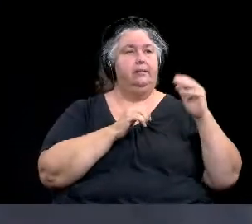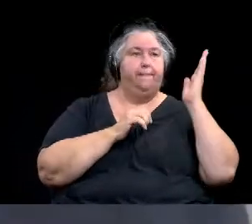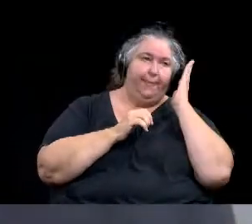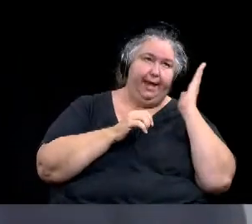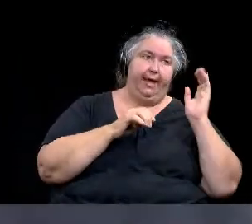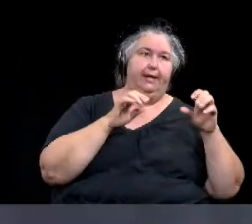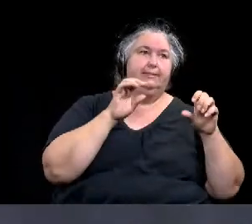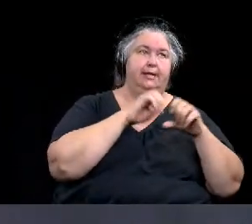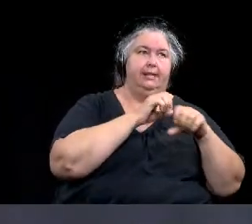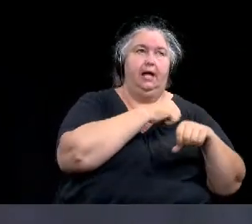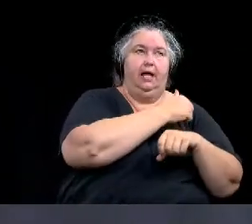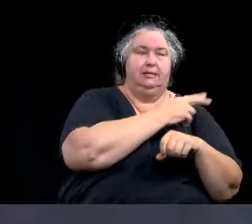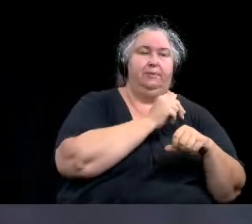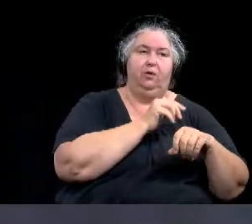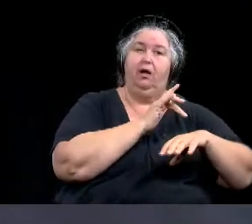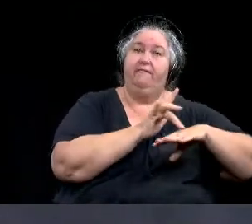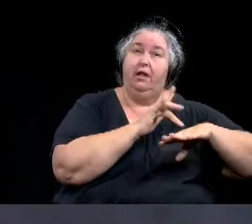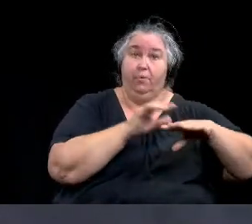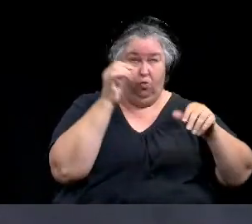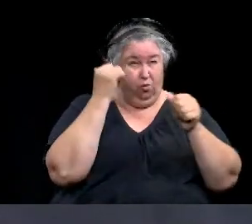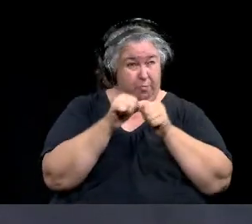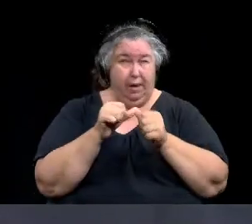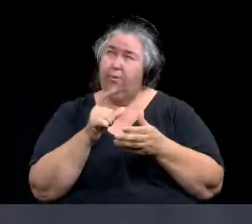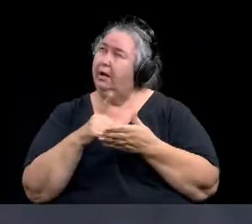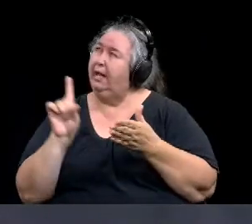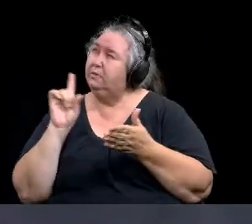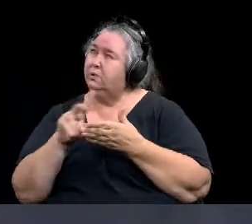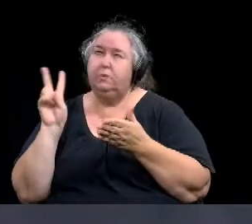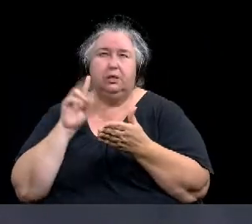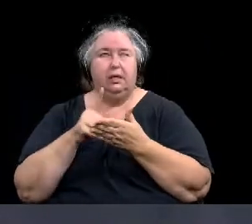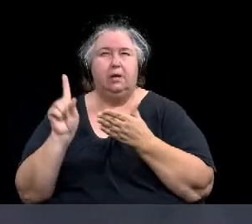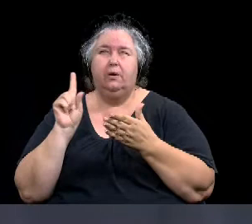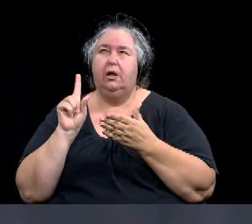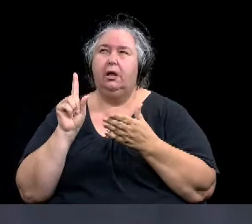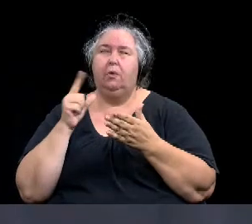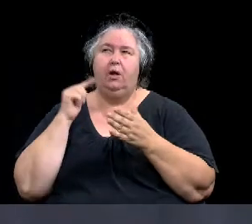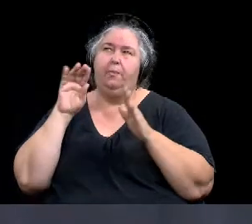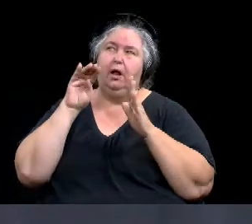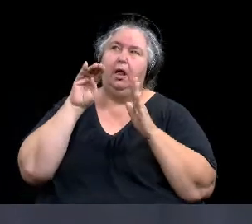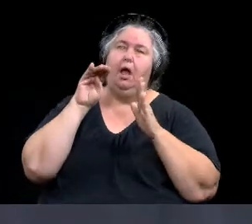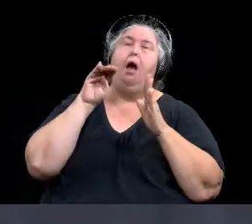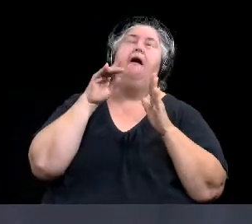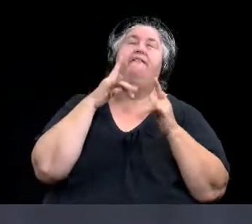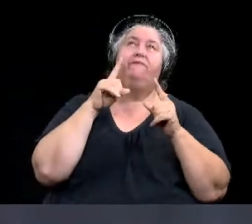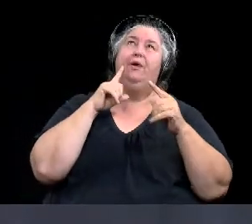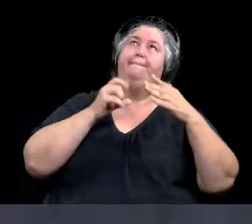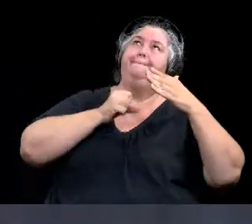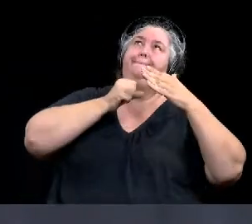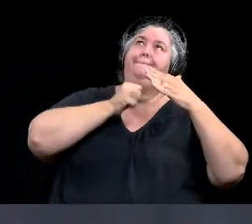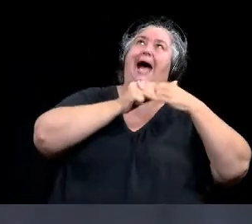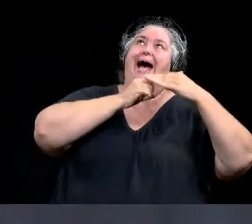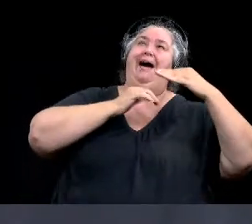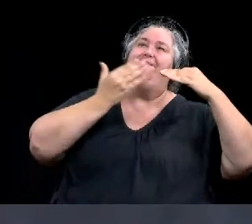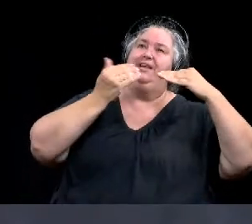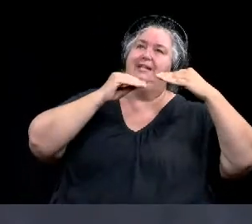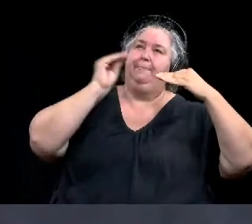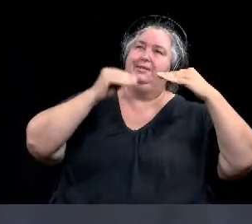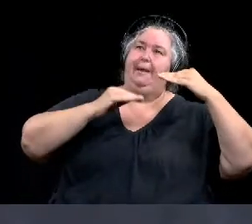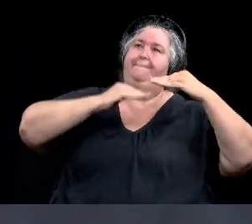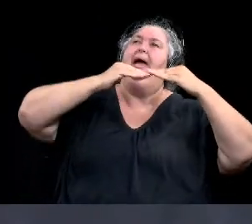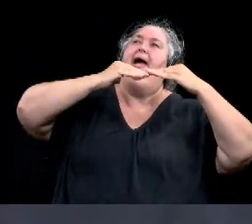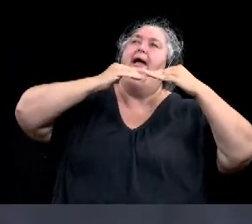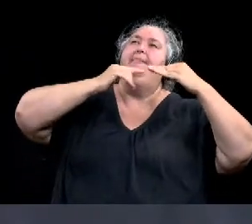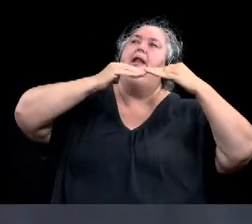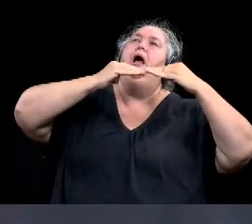15%. As many of you recall, last week we were coming off of that, where we had hit 15%, and